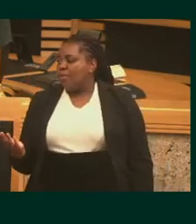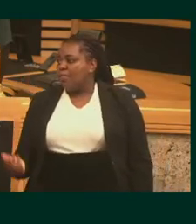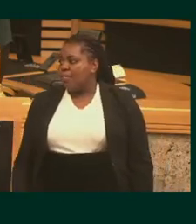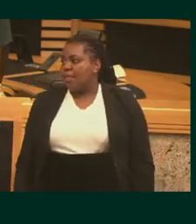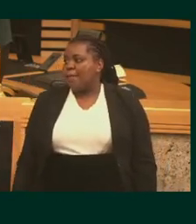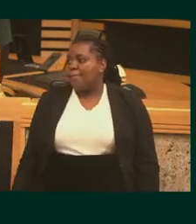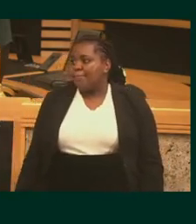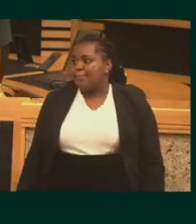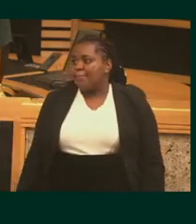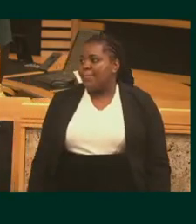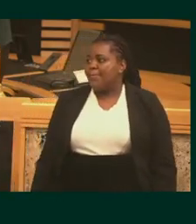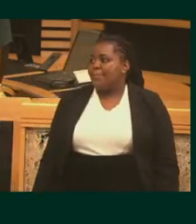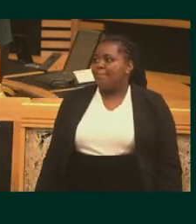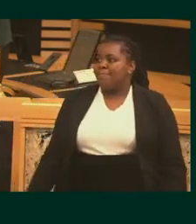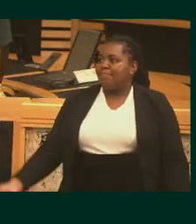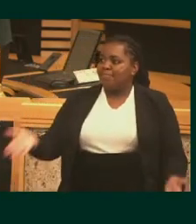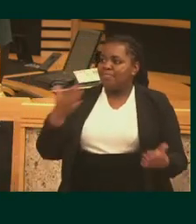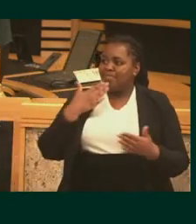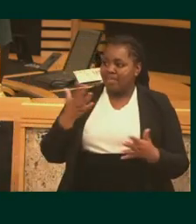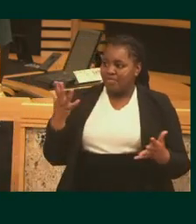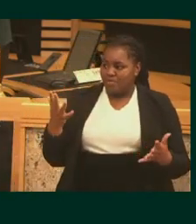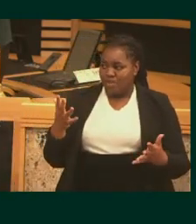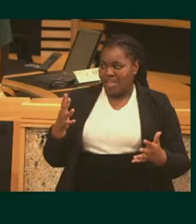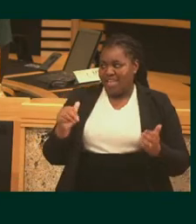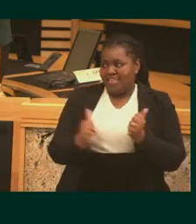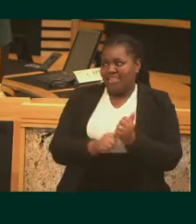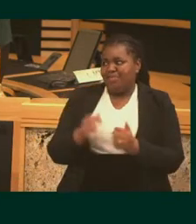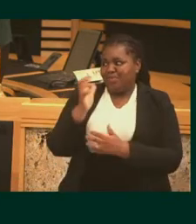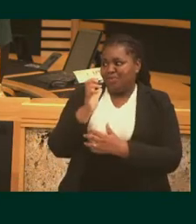whip thanks uh Deputy